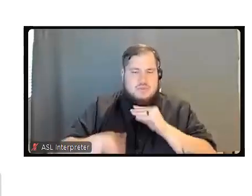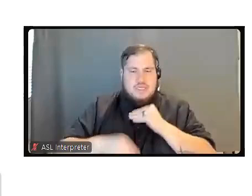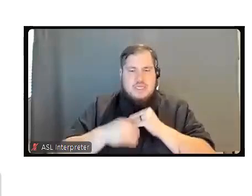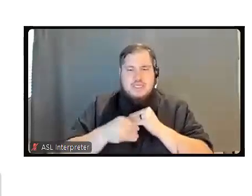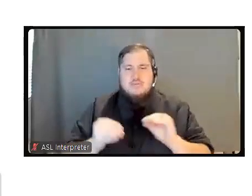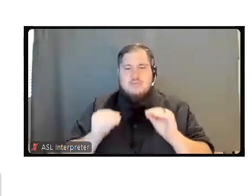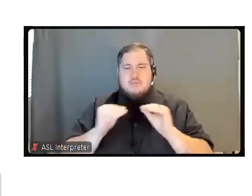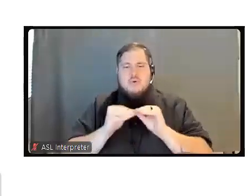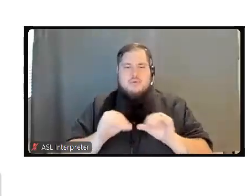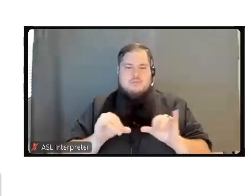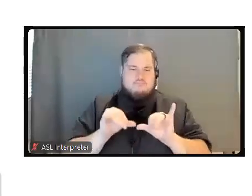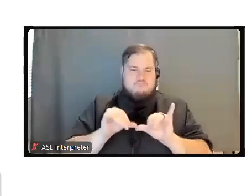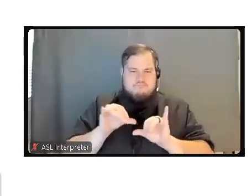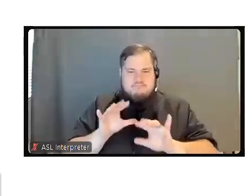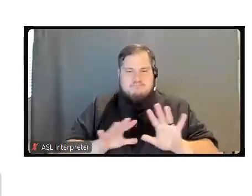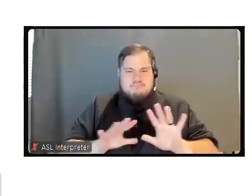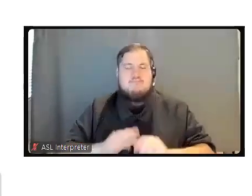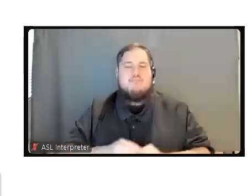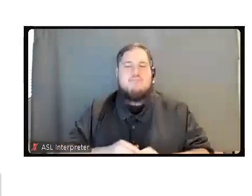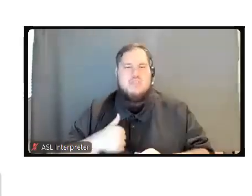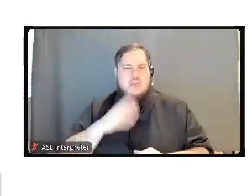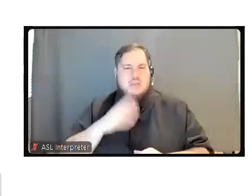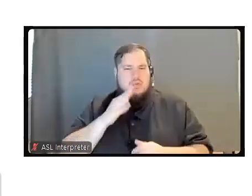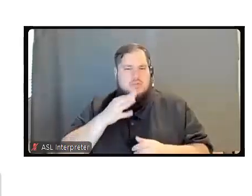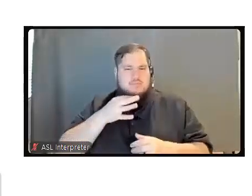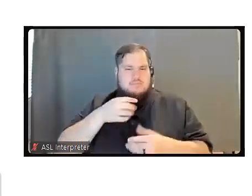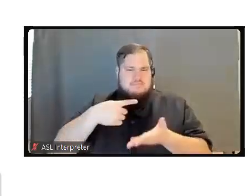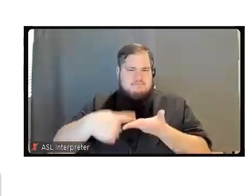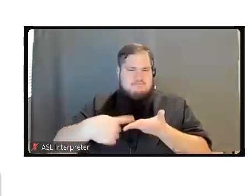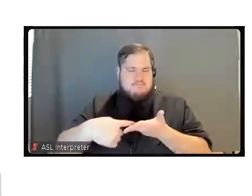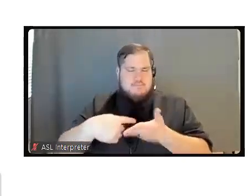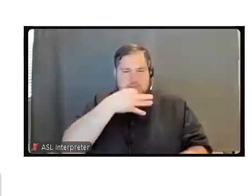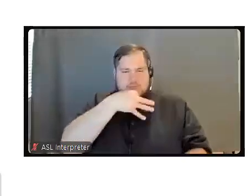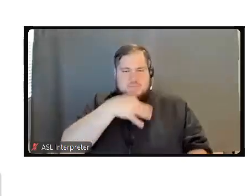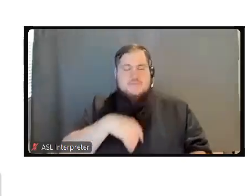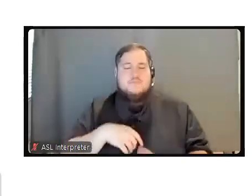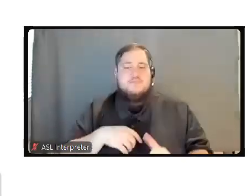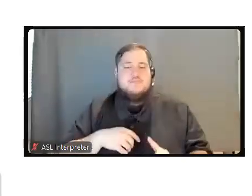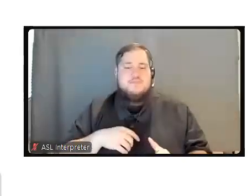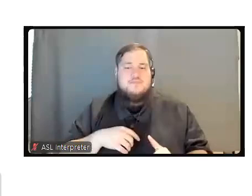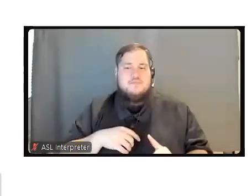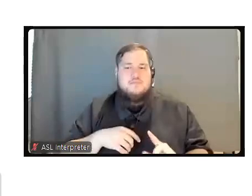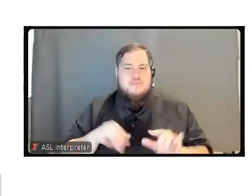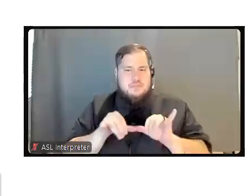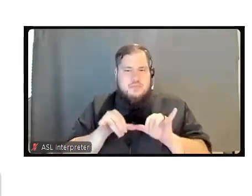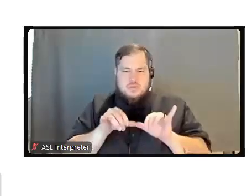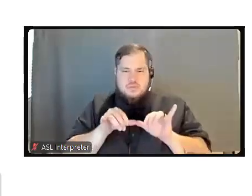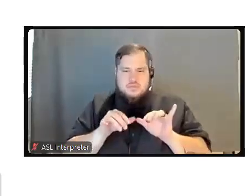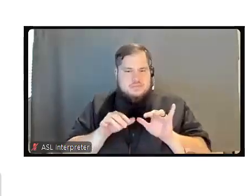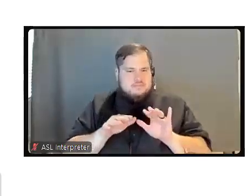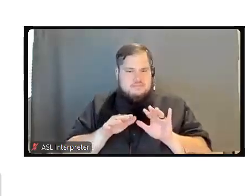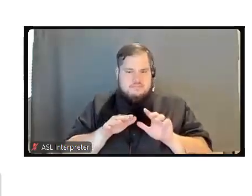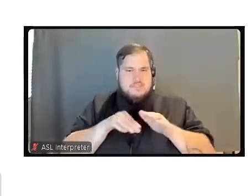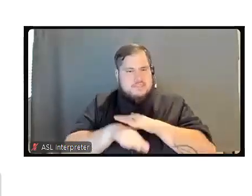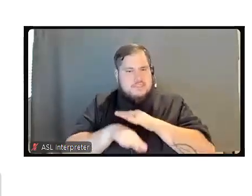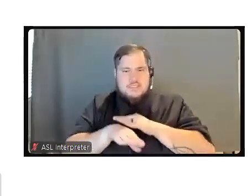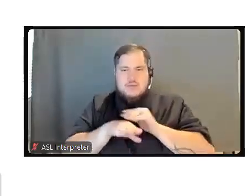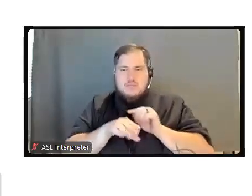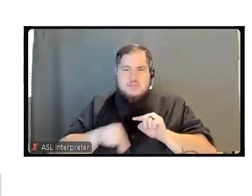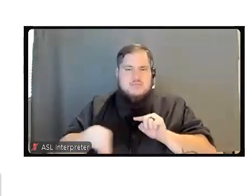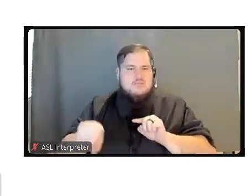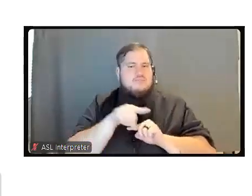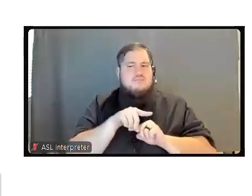which I'll talk about shortly. Metrics are accessible across the board with